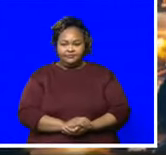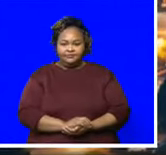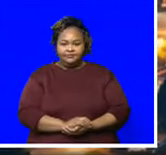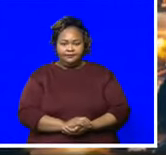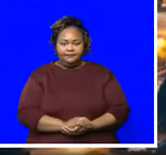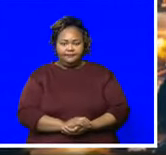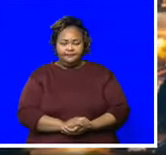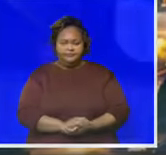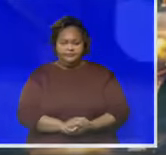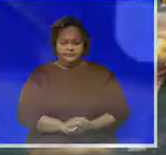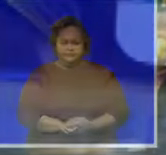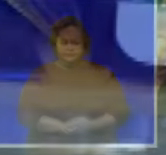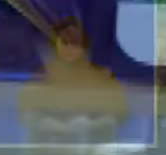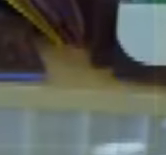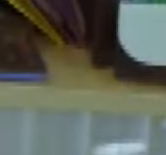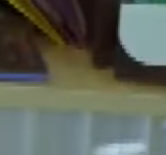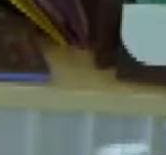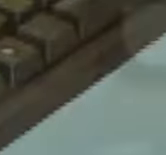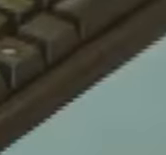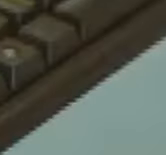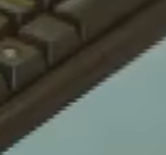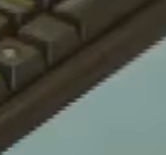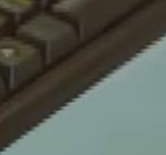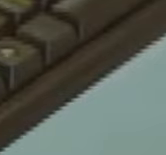Makaya, Nisalegate.